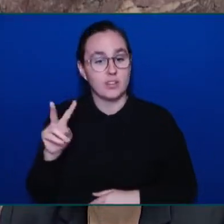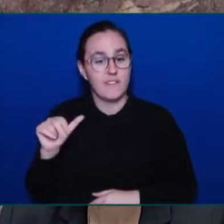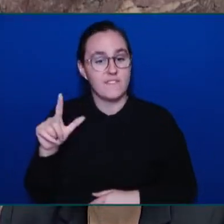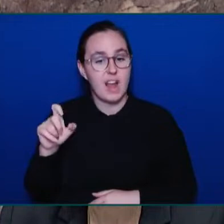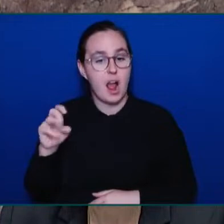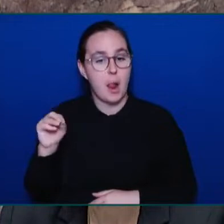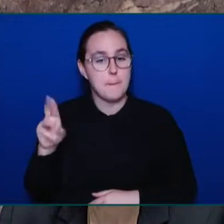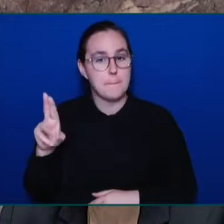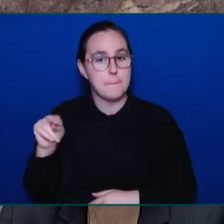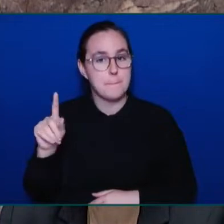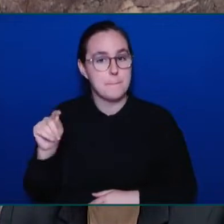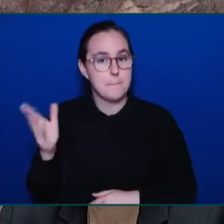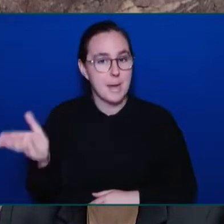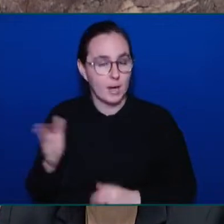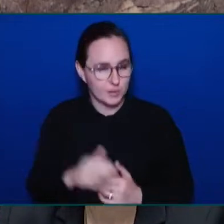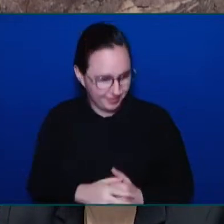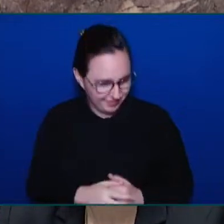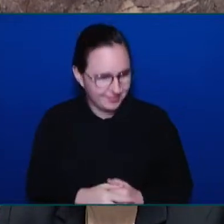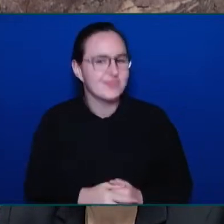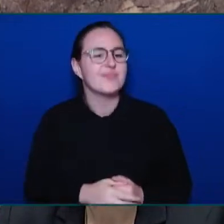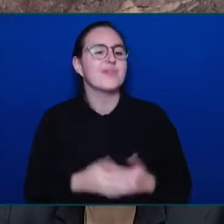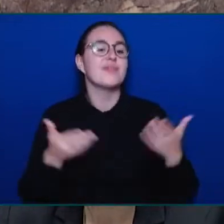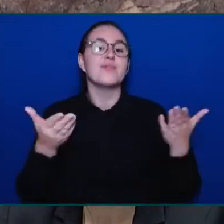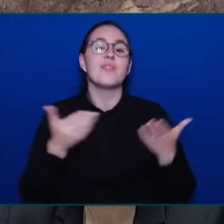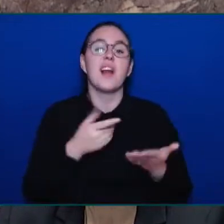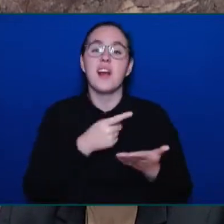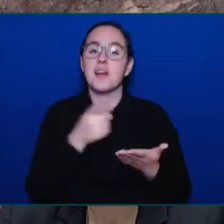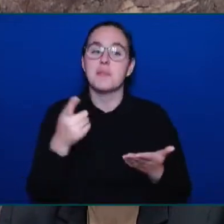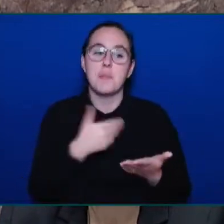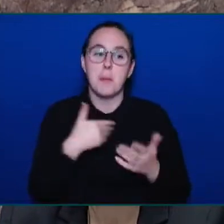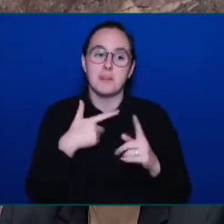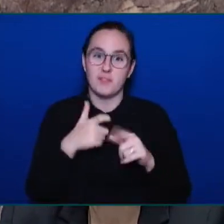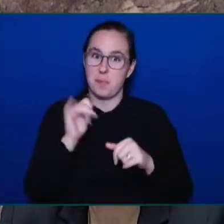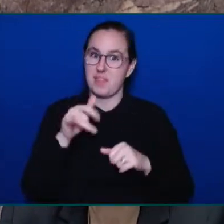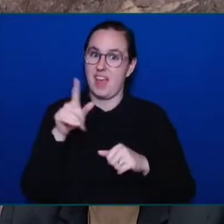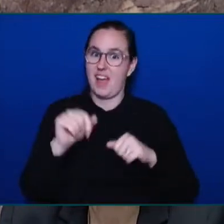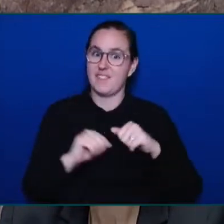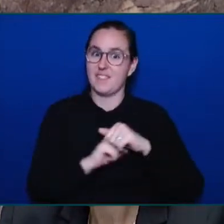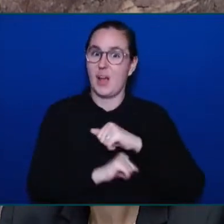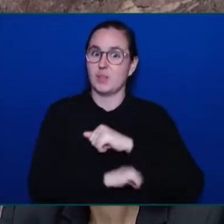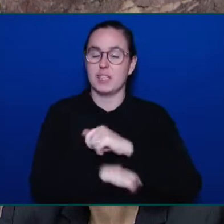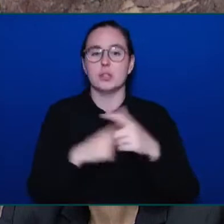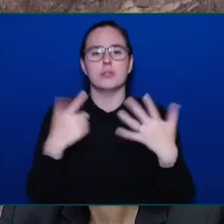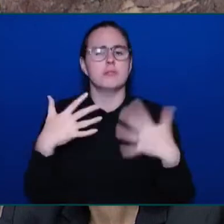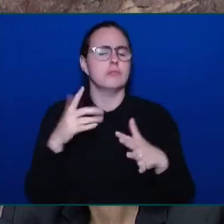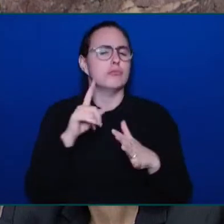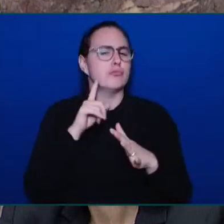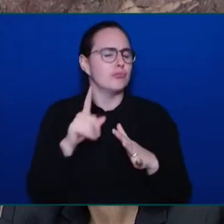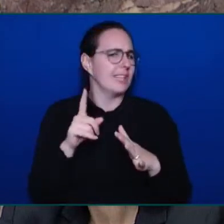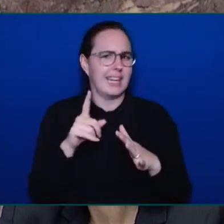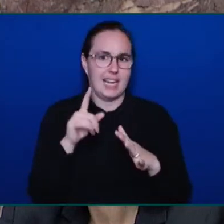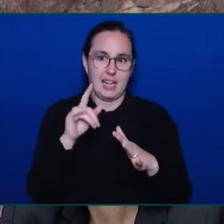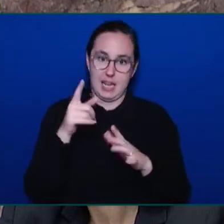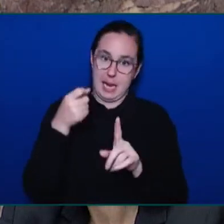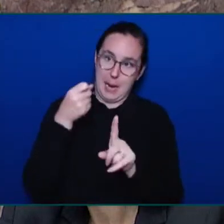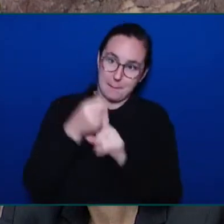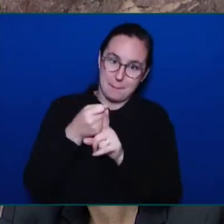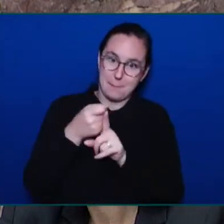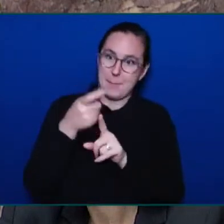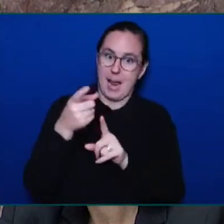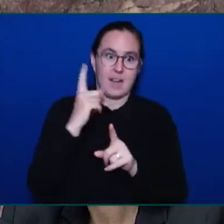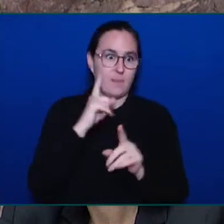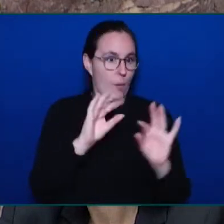today. And we certainly know the impact on a family, on a person when they